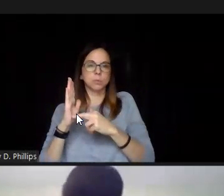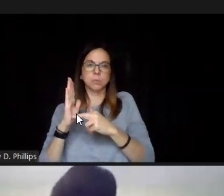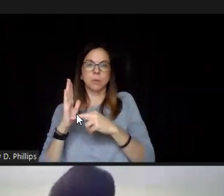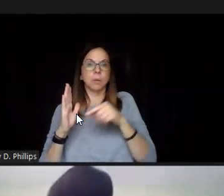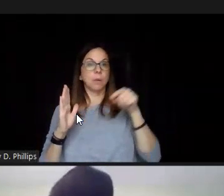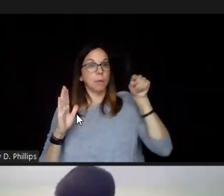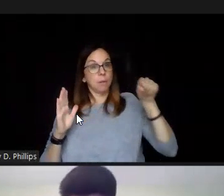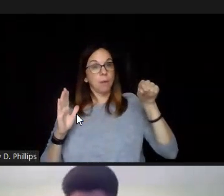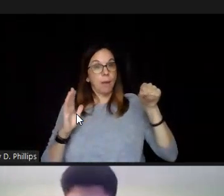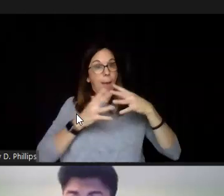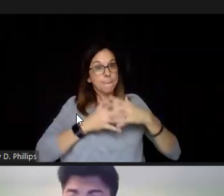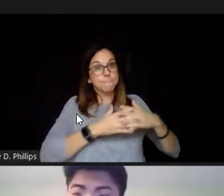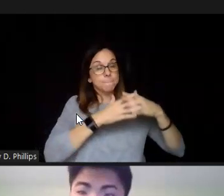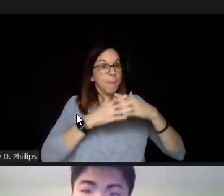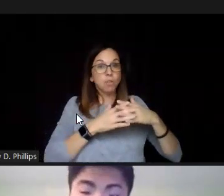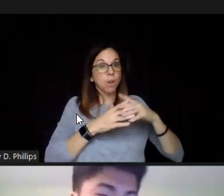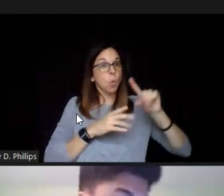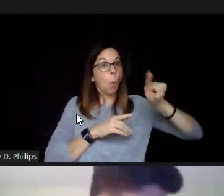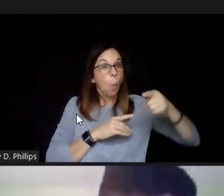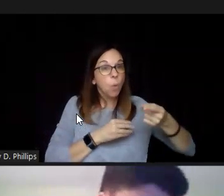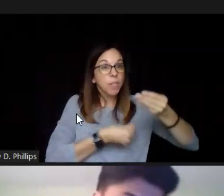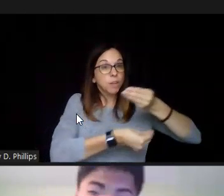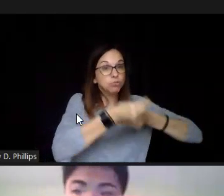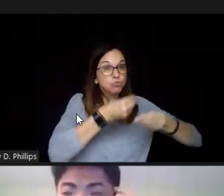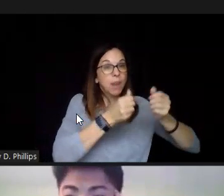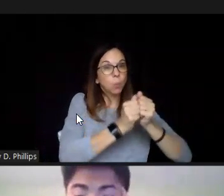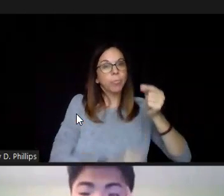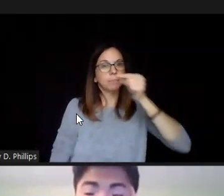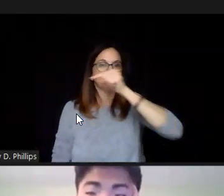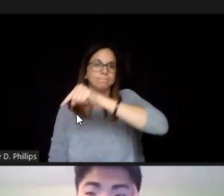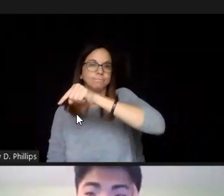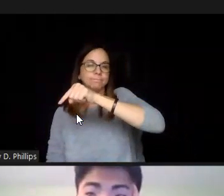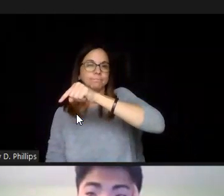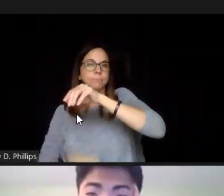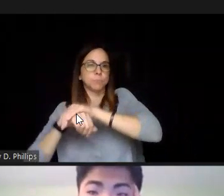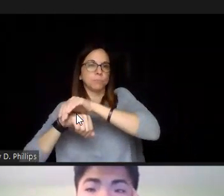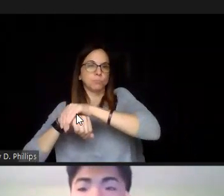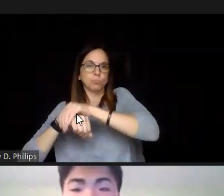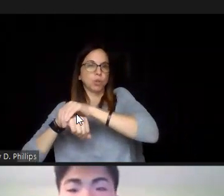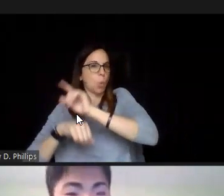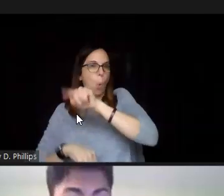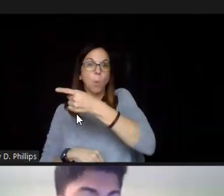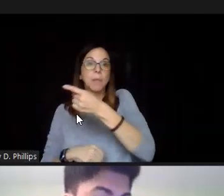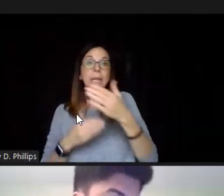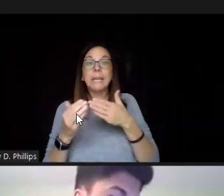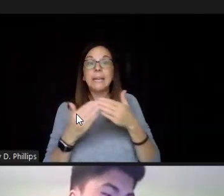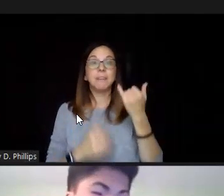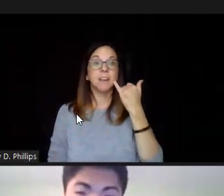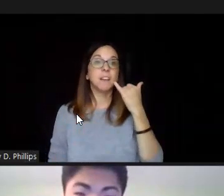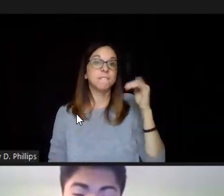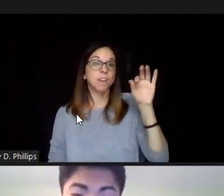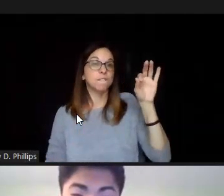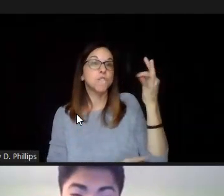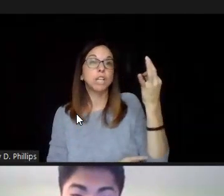the American colonies only to trade with Great Britain. Even if the French or the Spanish would